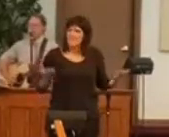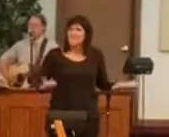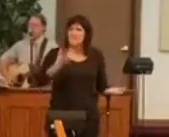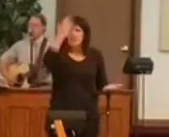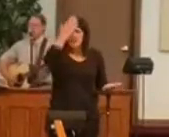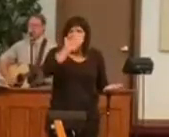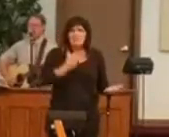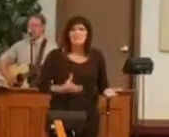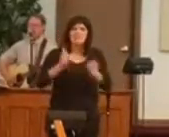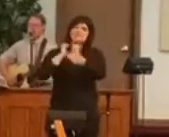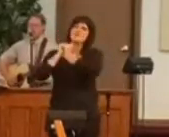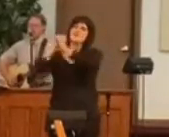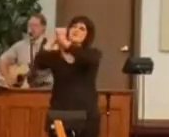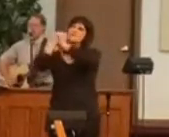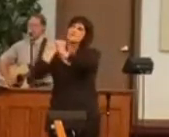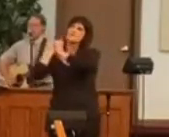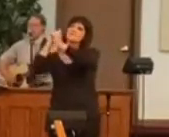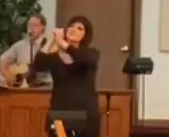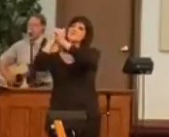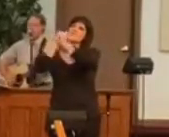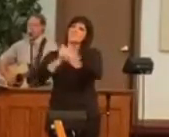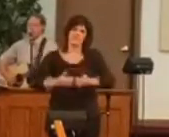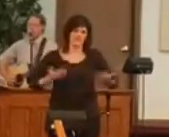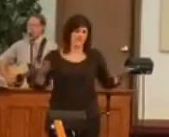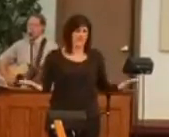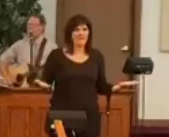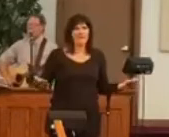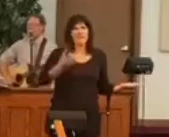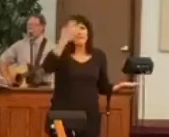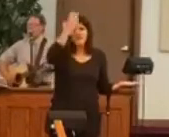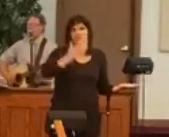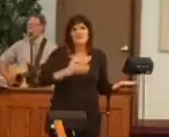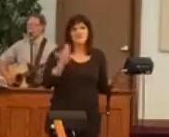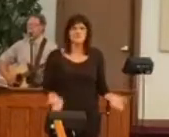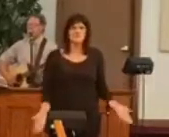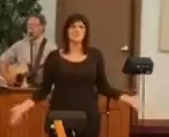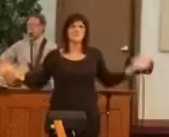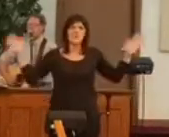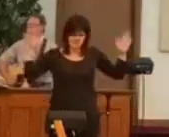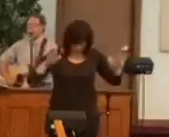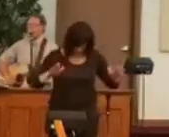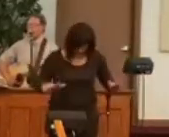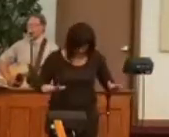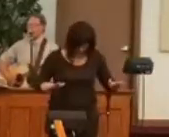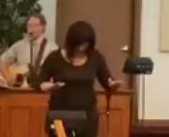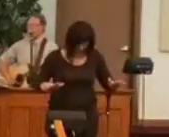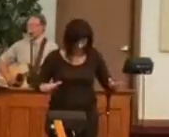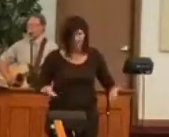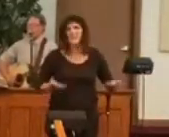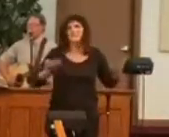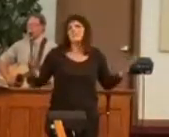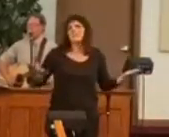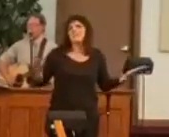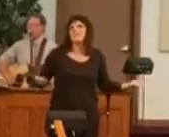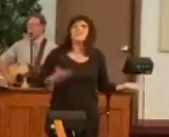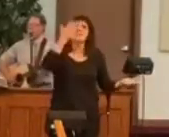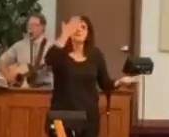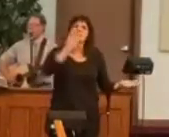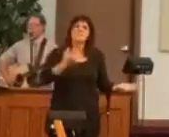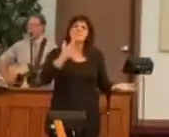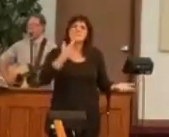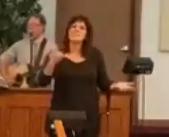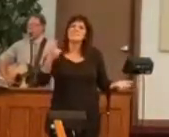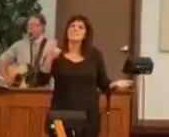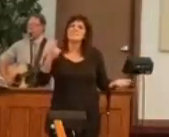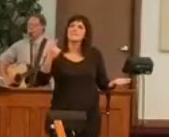Here I am to worship, here I am to bow down, here I am